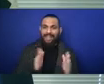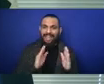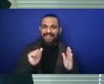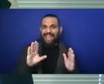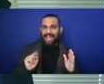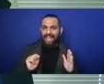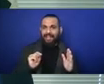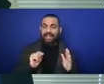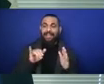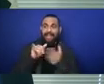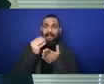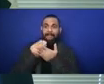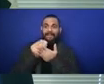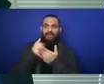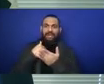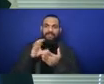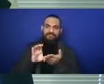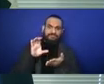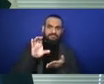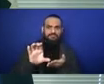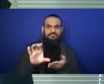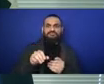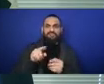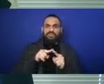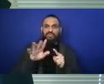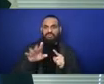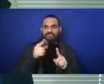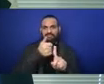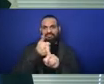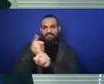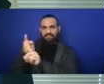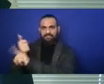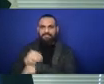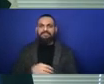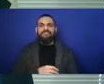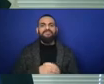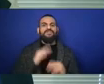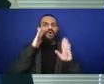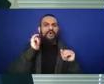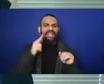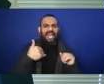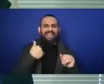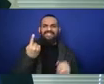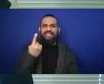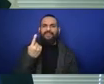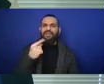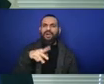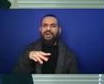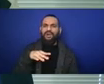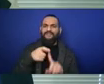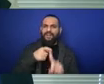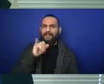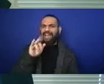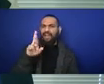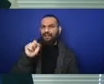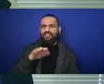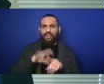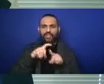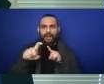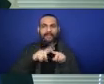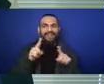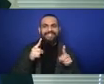be putting in your pocket. We're hoping to have someone from the IRS on our call, but because there's